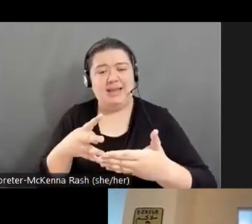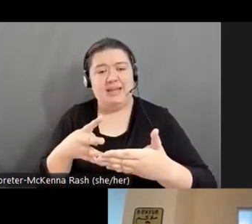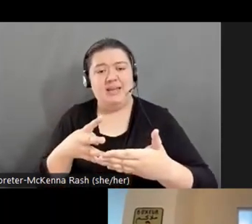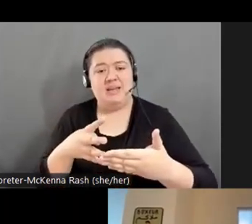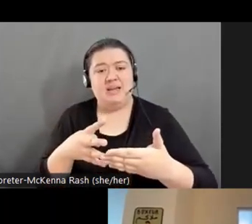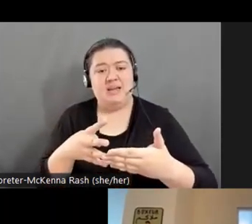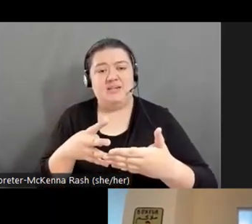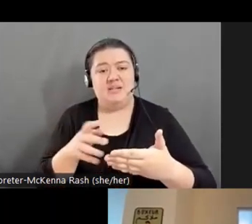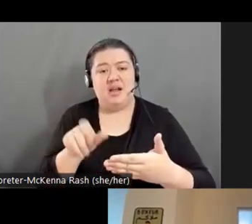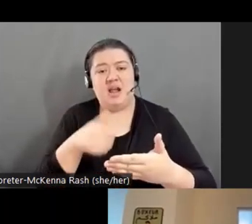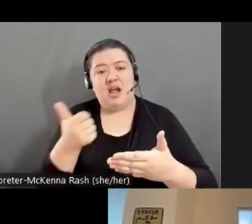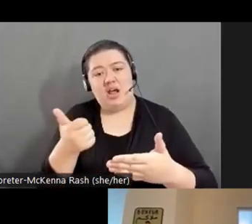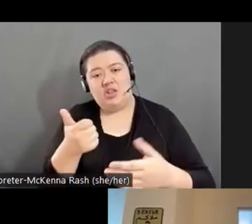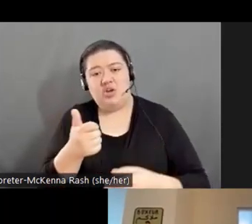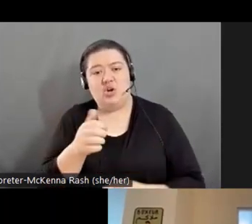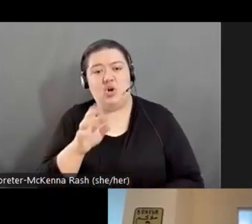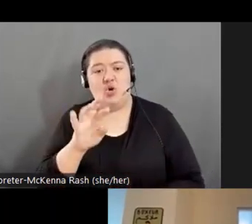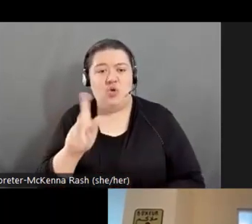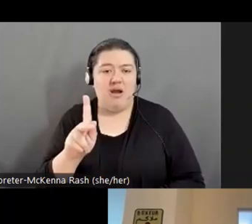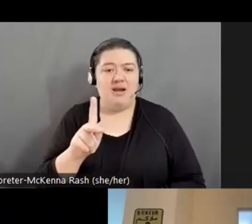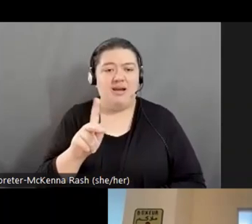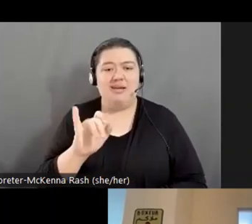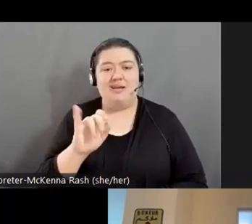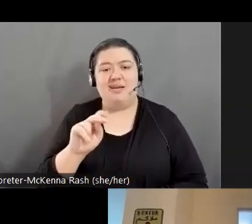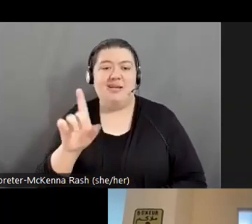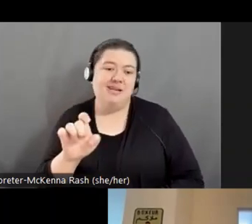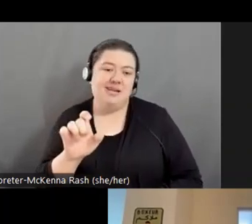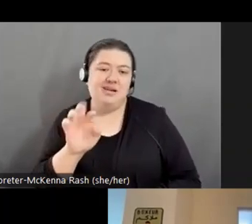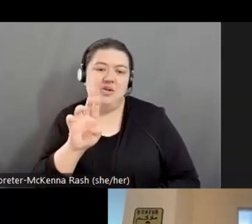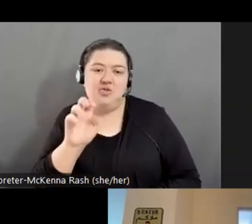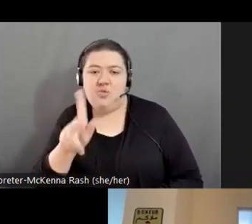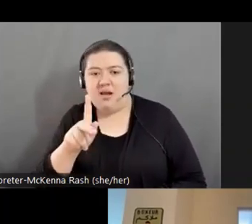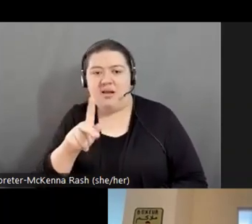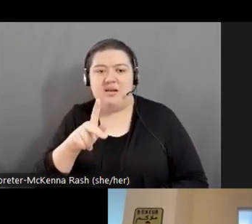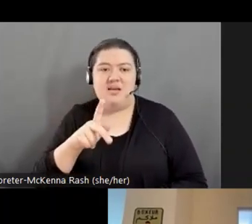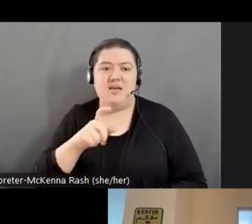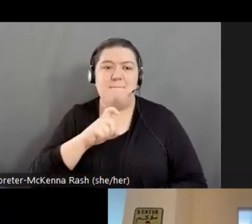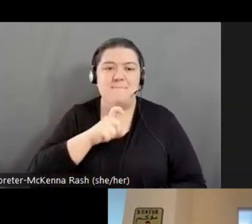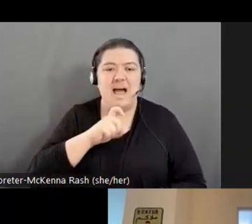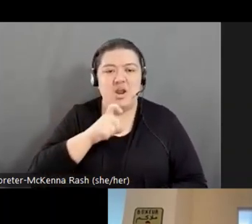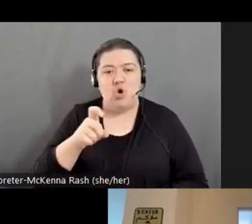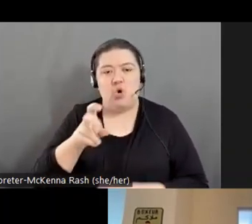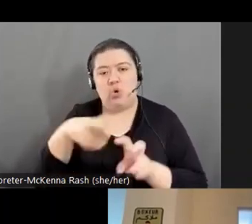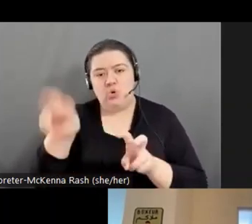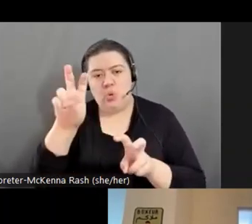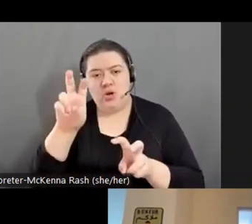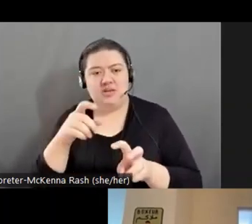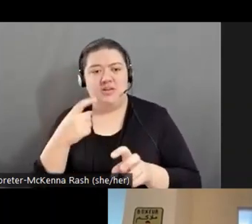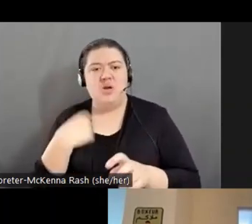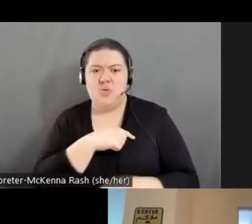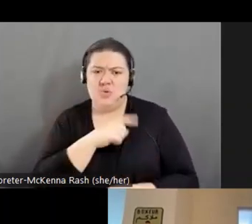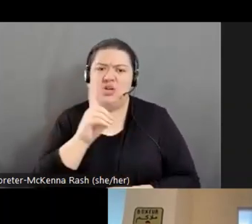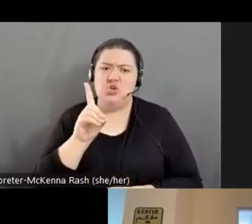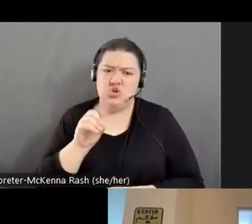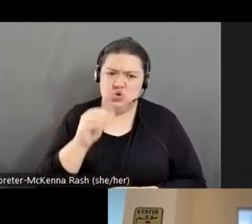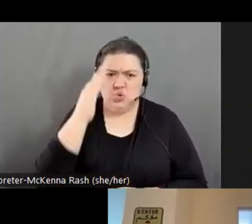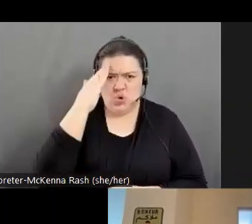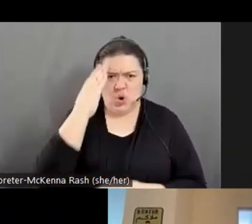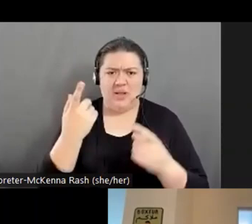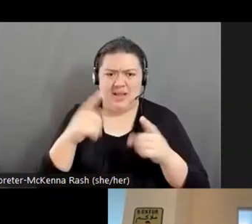you know, alternative rock, indie rock, metal tours, that kind of coincides. We do know what's happening within a